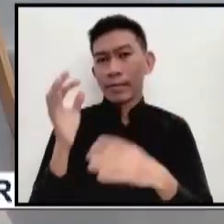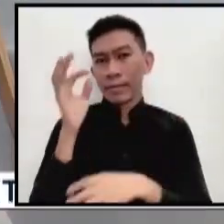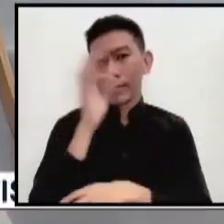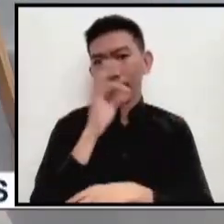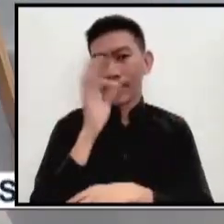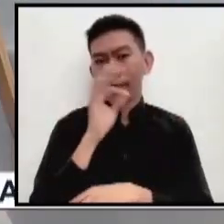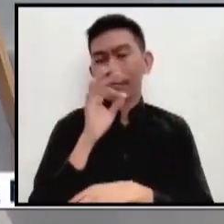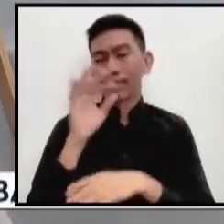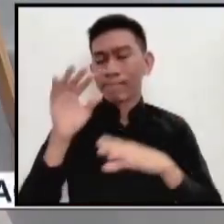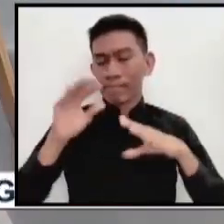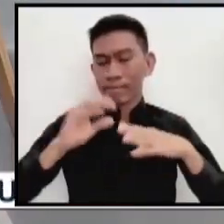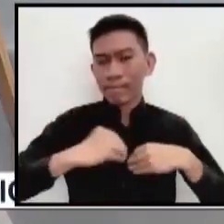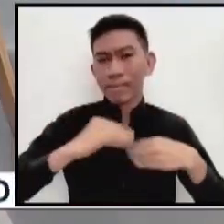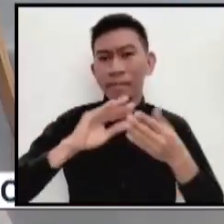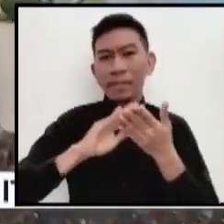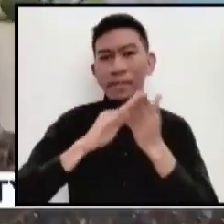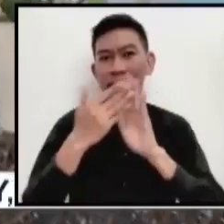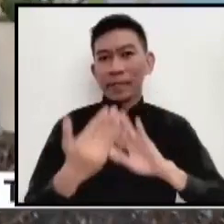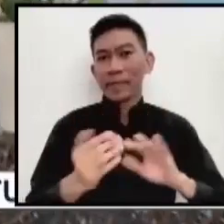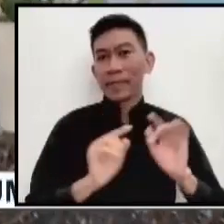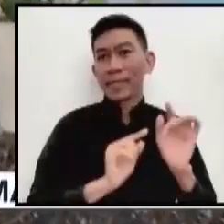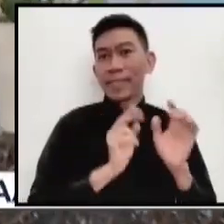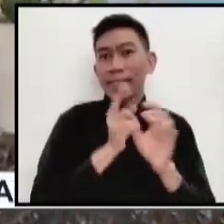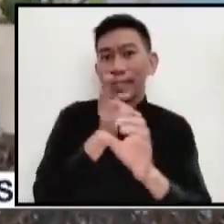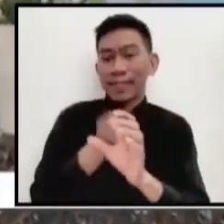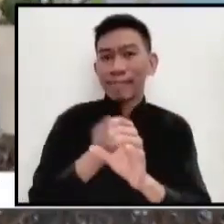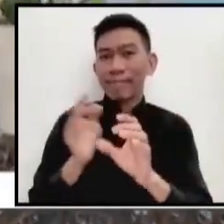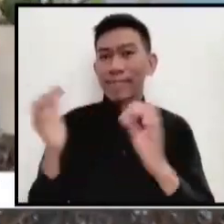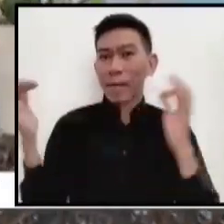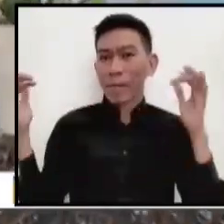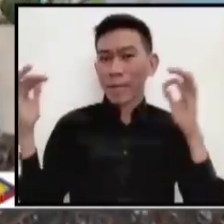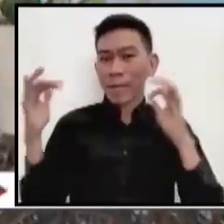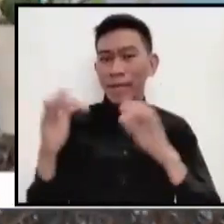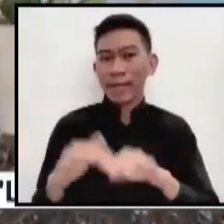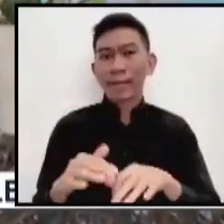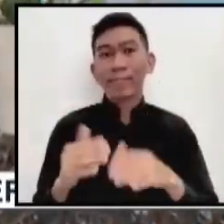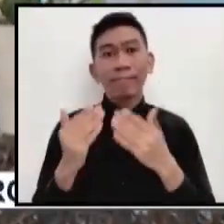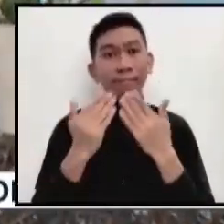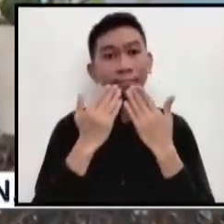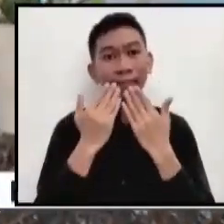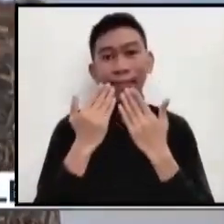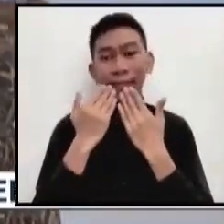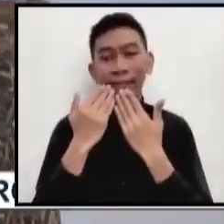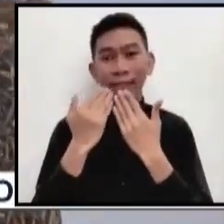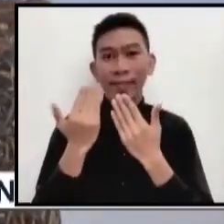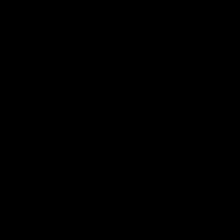sa homecoming. Mm-mm. Well, thank you so much po sa muling pagbisita sa amin ngayong umaga, Bishop Jonathan Ferriol.